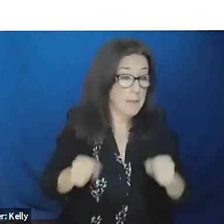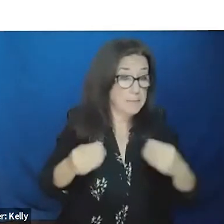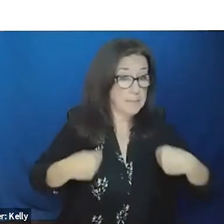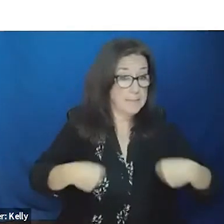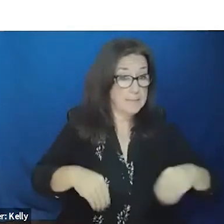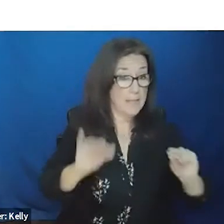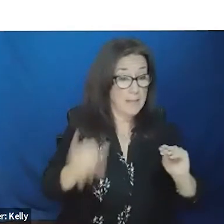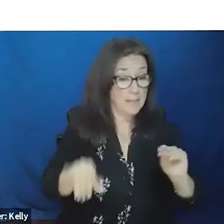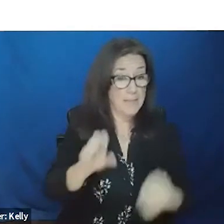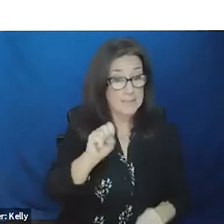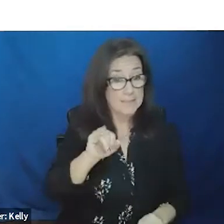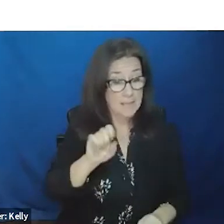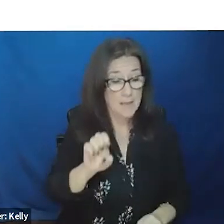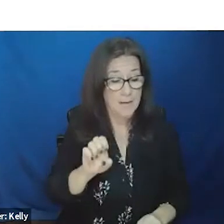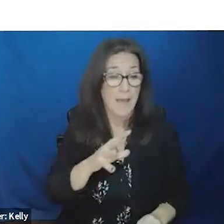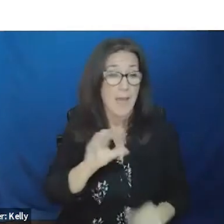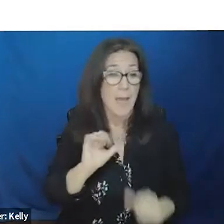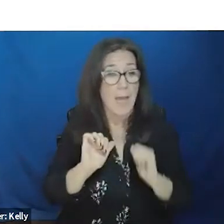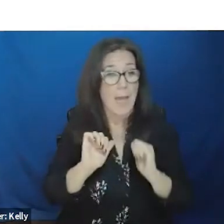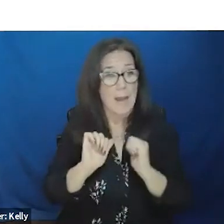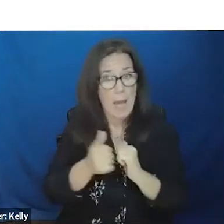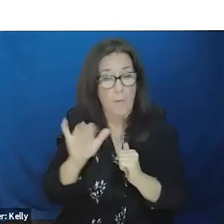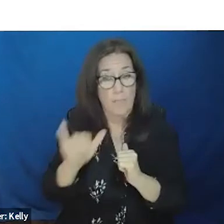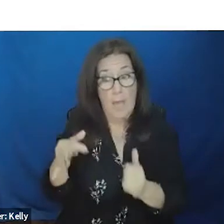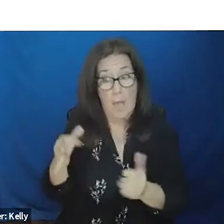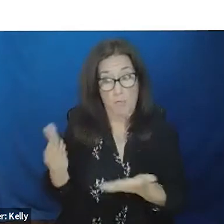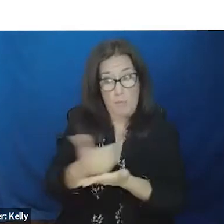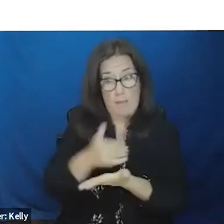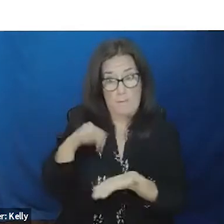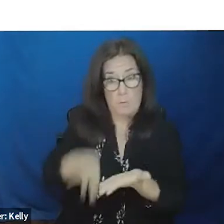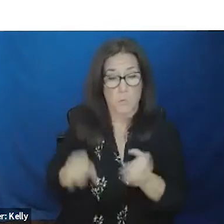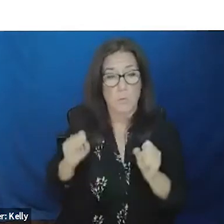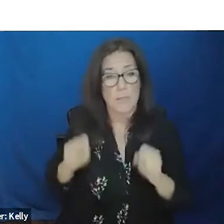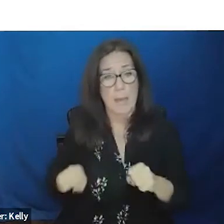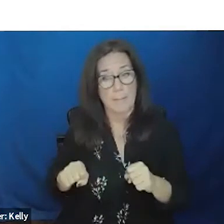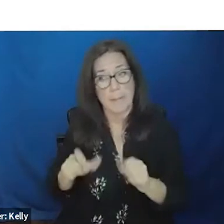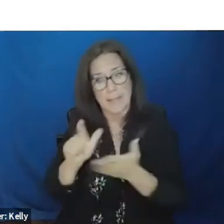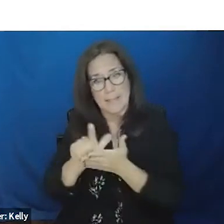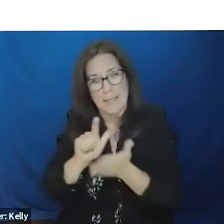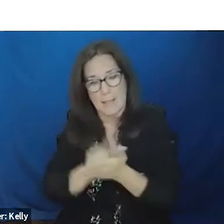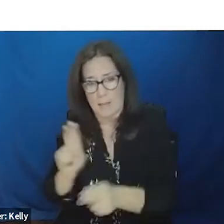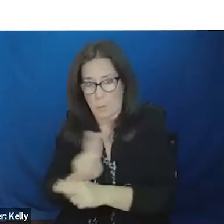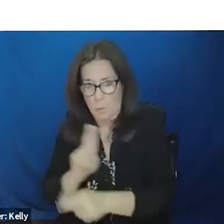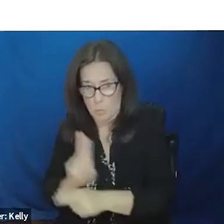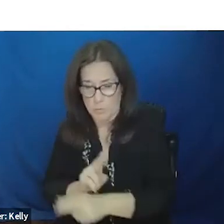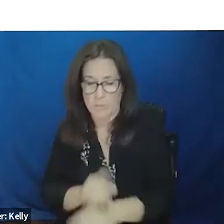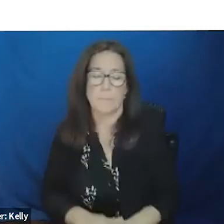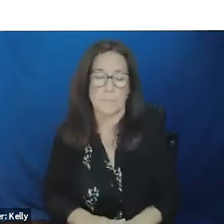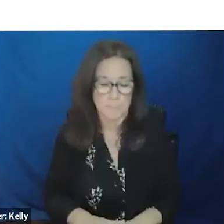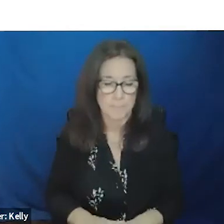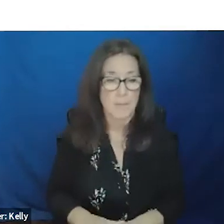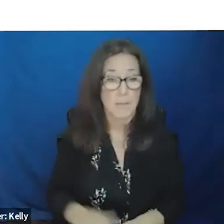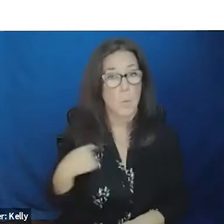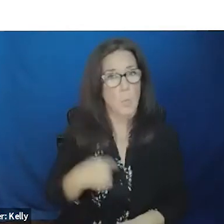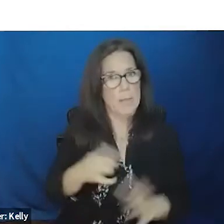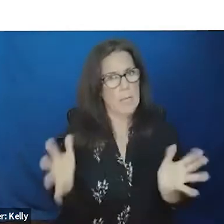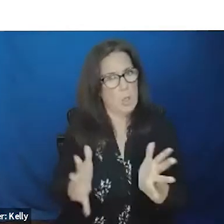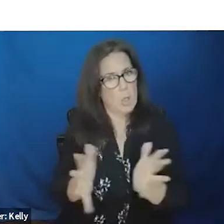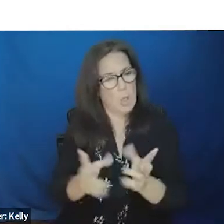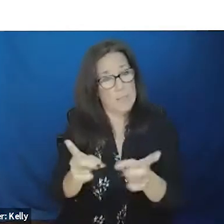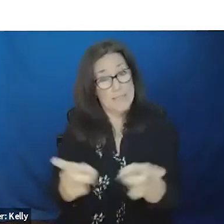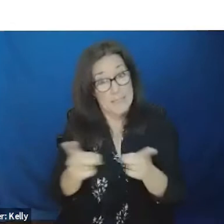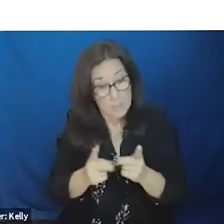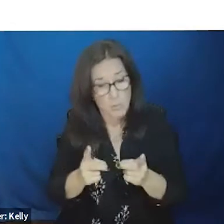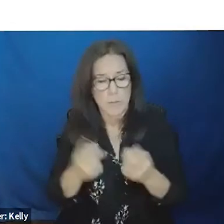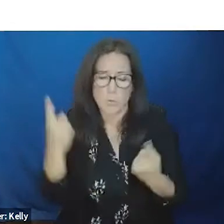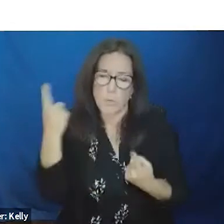the revenue can and cannot be legally used. We urge the district to continue to take a community